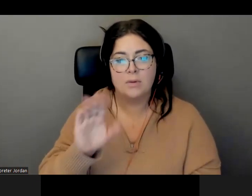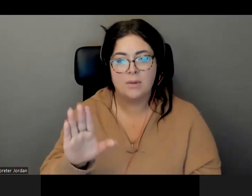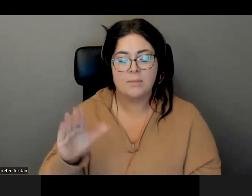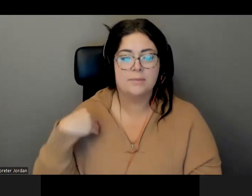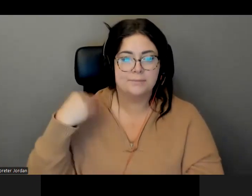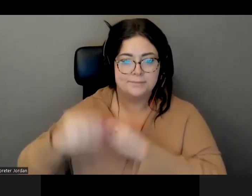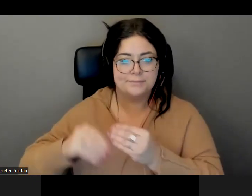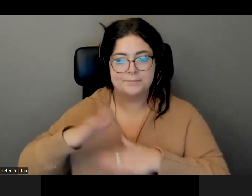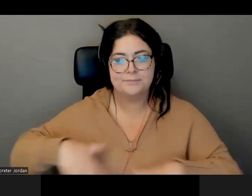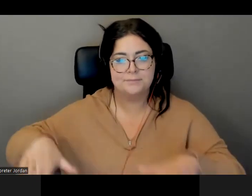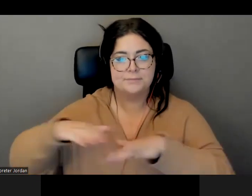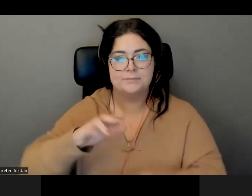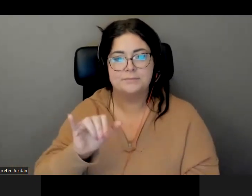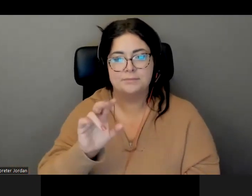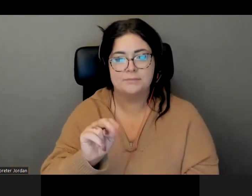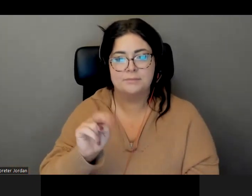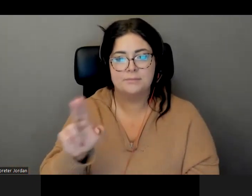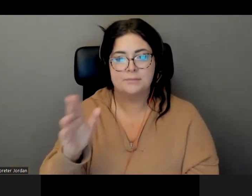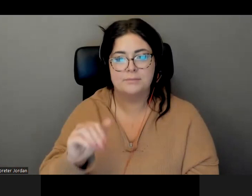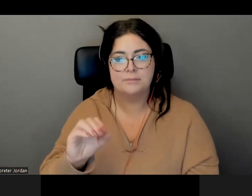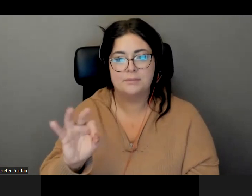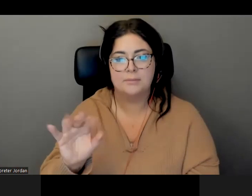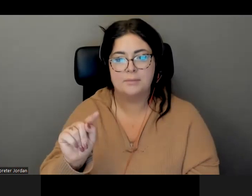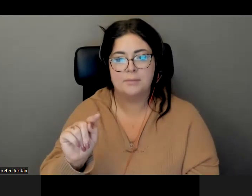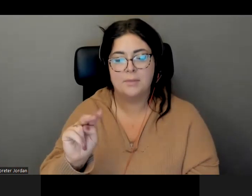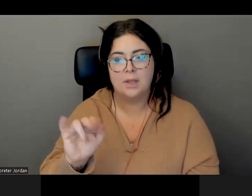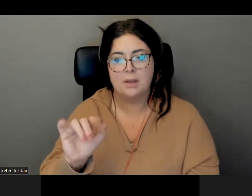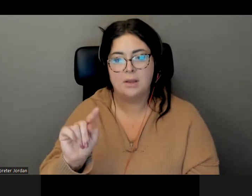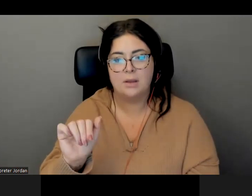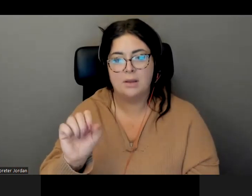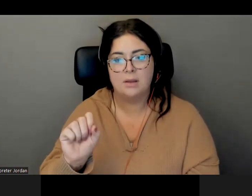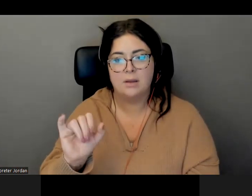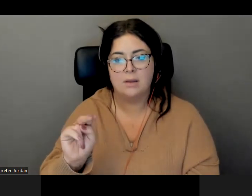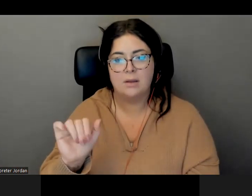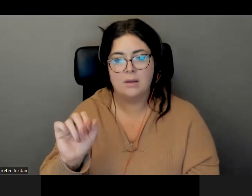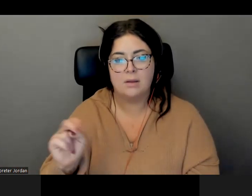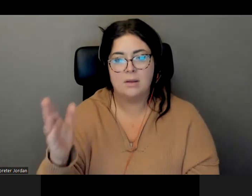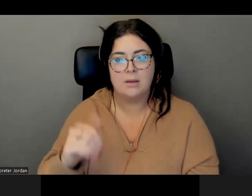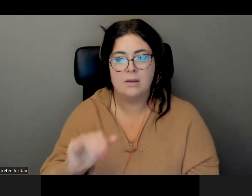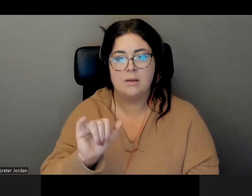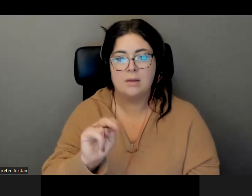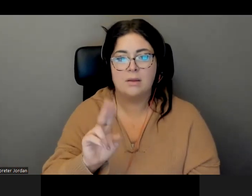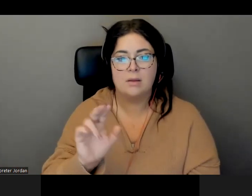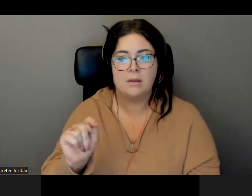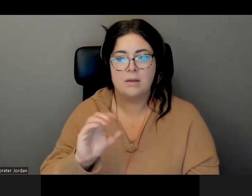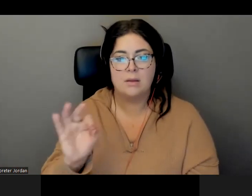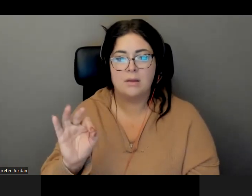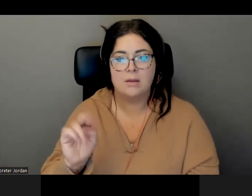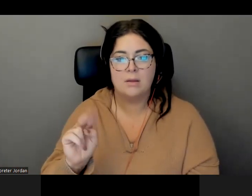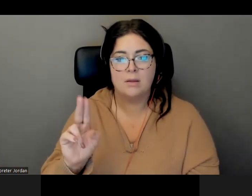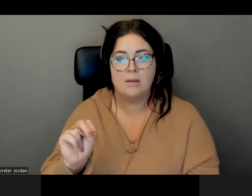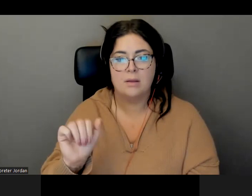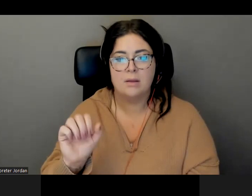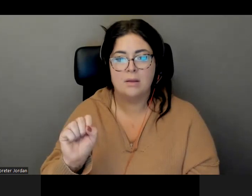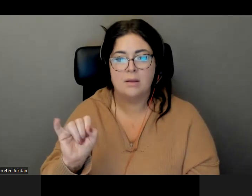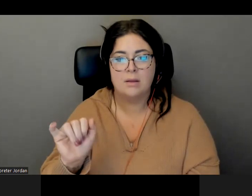ancestral homelands of the Innu of Nitassinet, and the Inuit of Nunatsiavut, and the Inuit